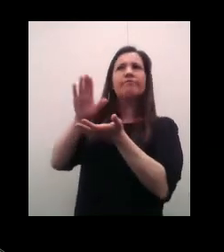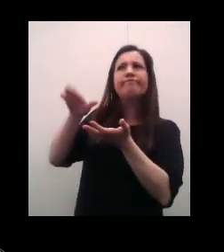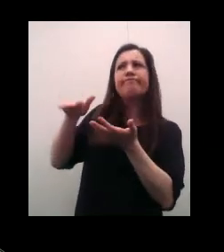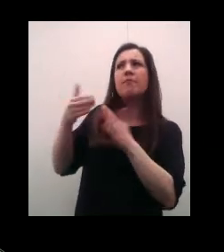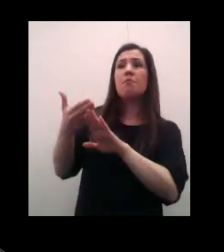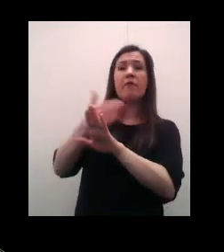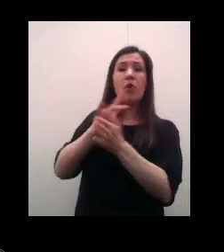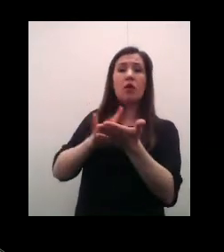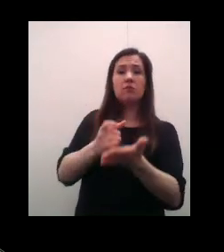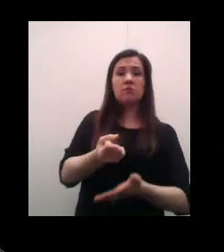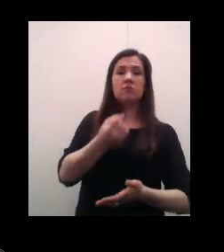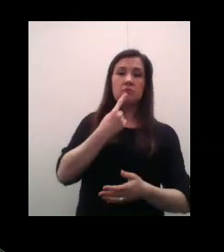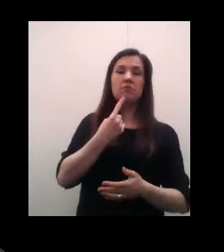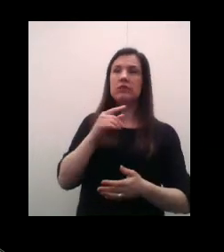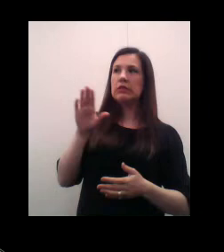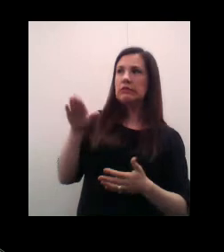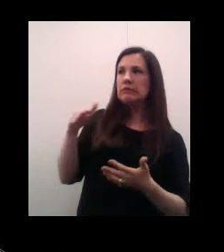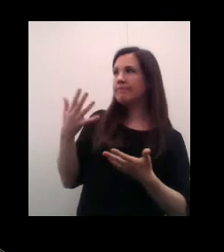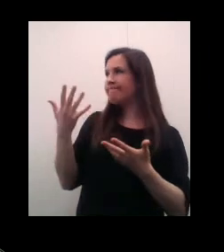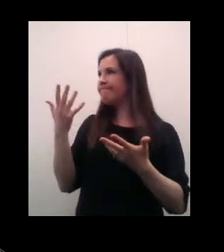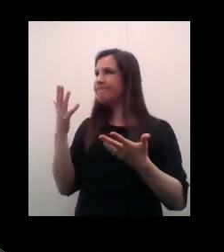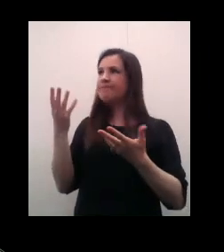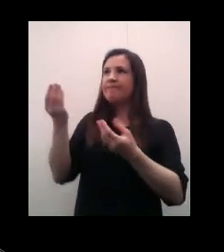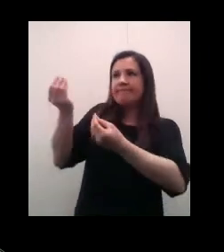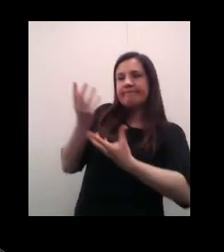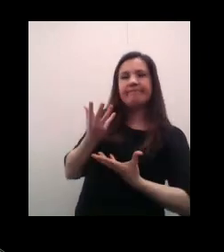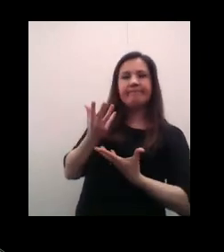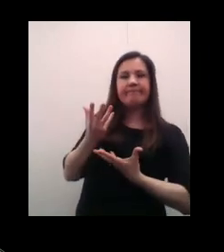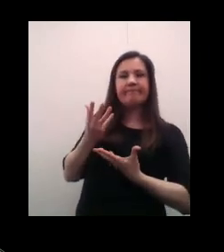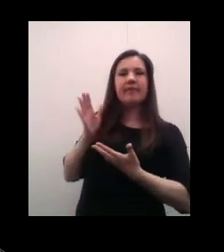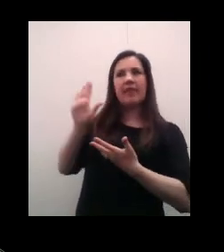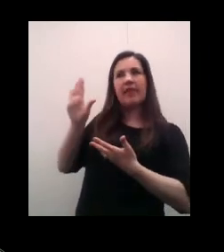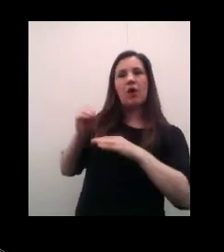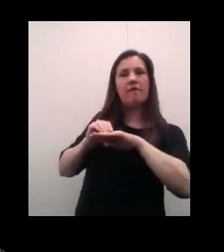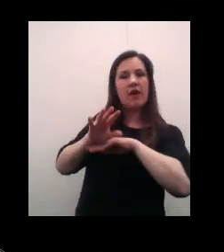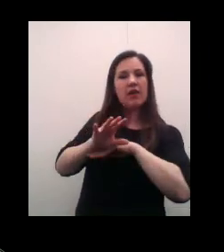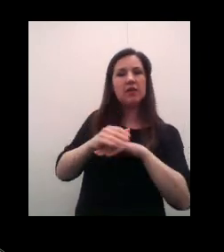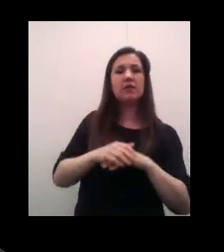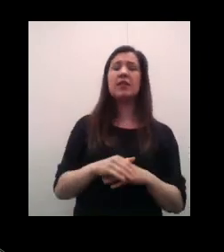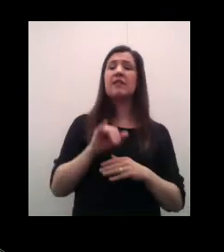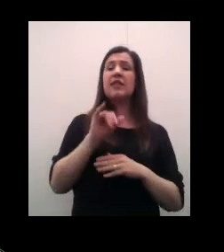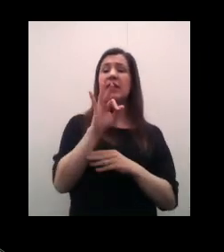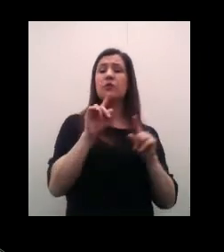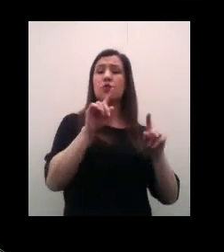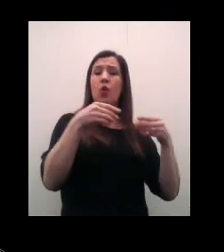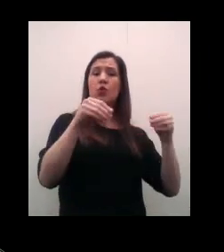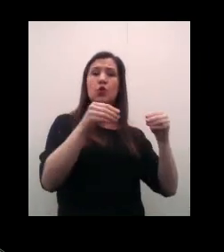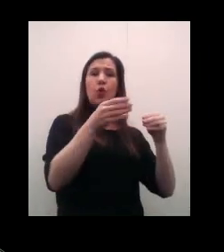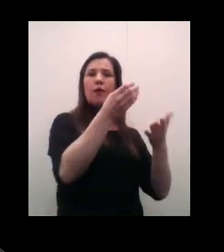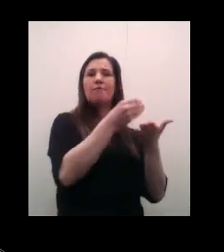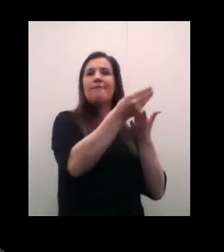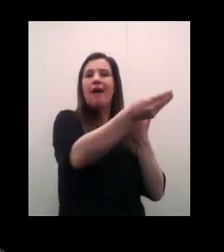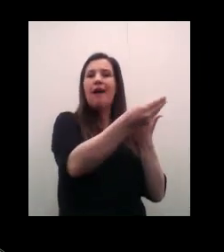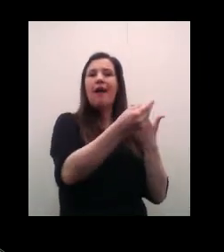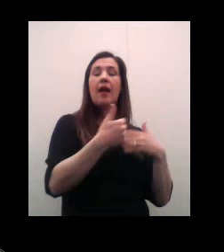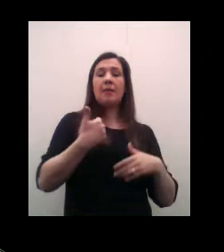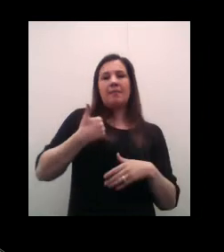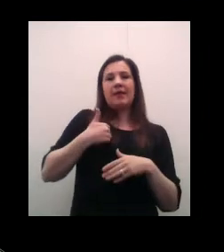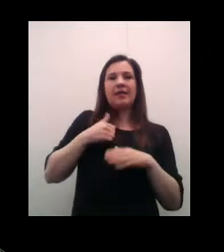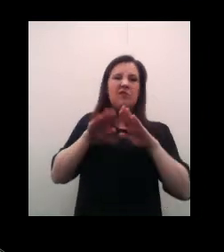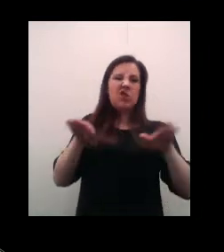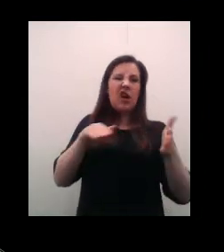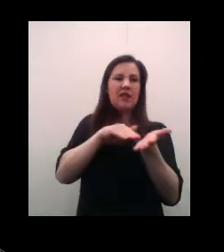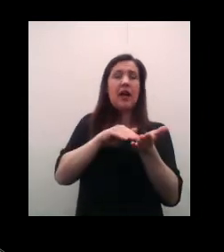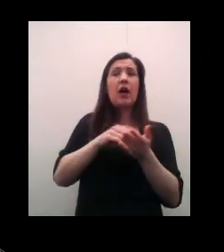before you take any type of medications to get the best advice. Even if it's over-the-counter medication. As a pediatrician, I've